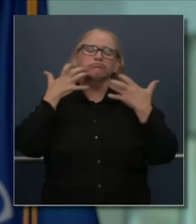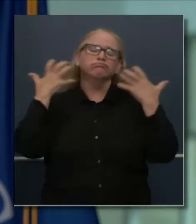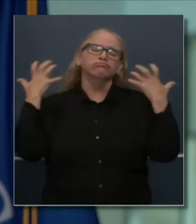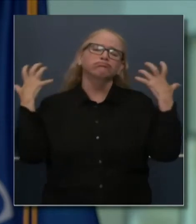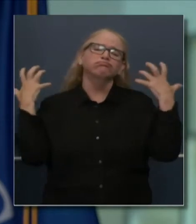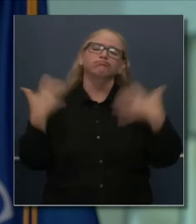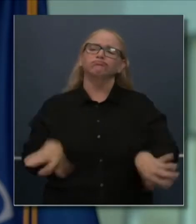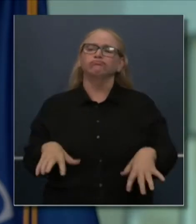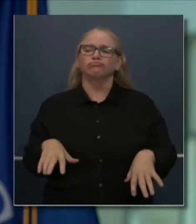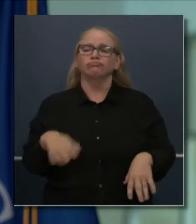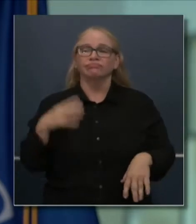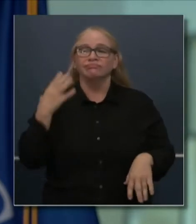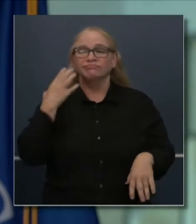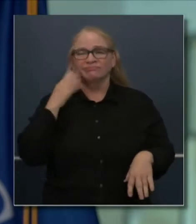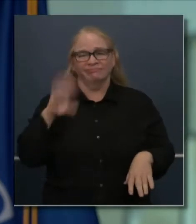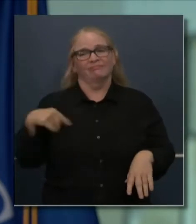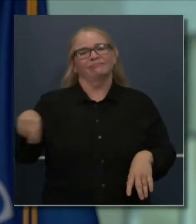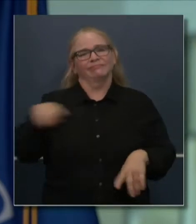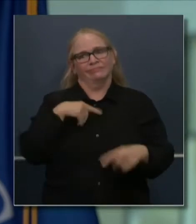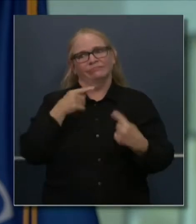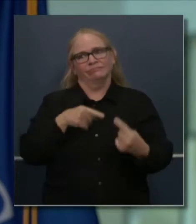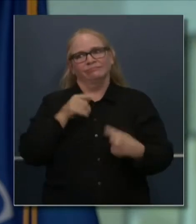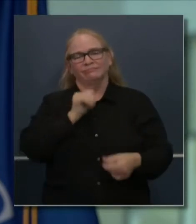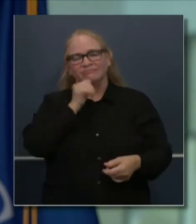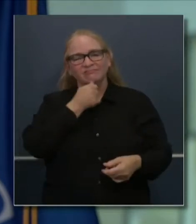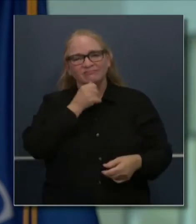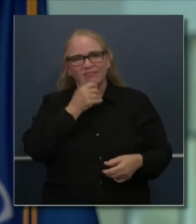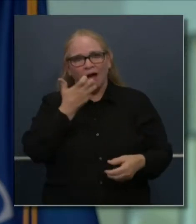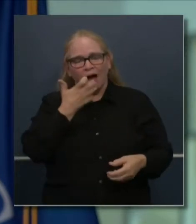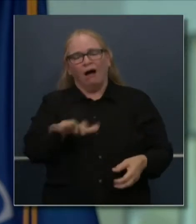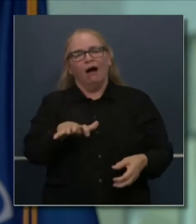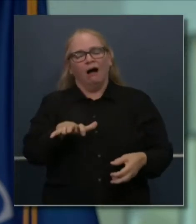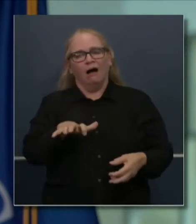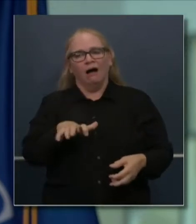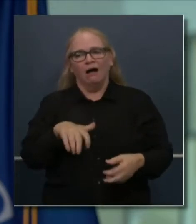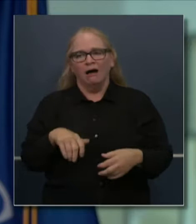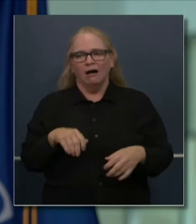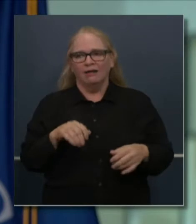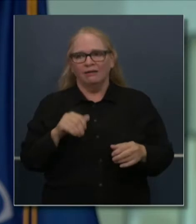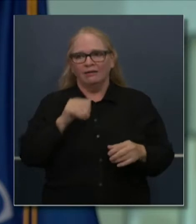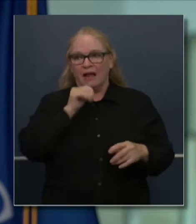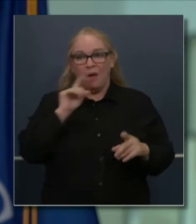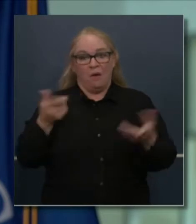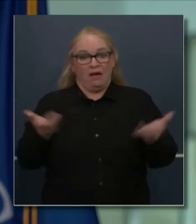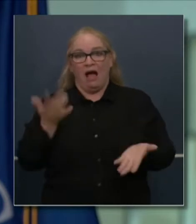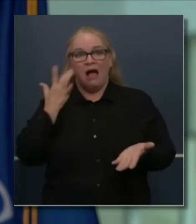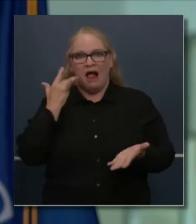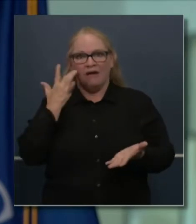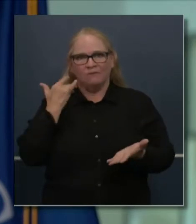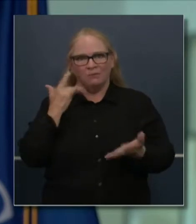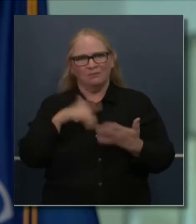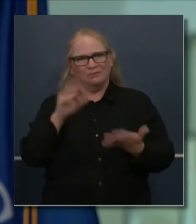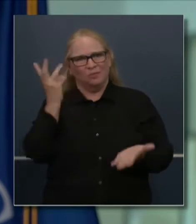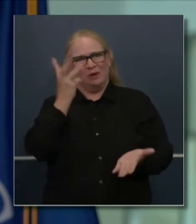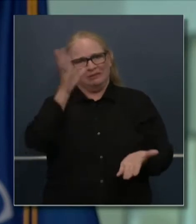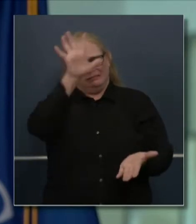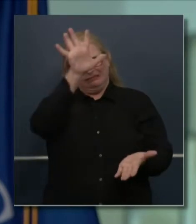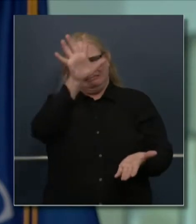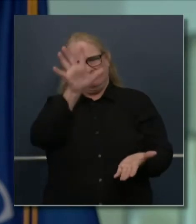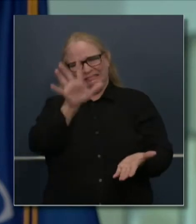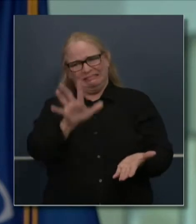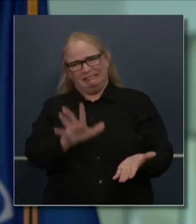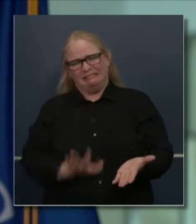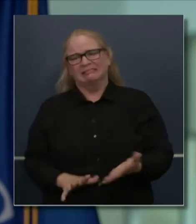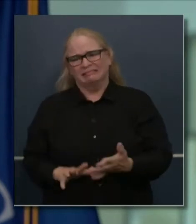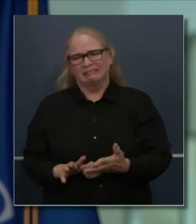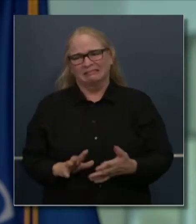through, many of us suffering through. Impact not just here in the state of California, but the impact being felt all across